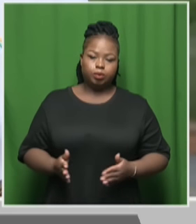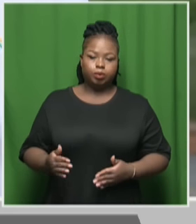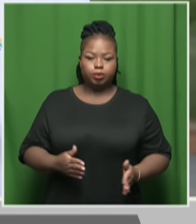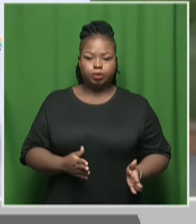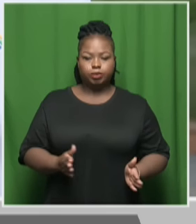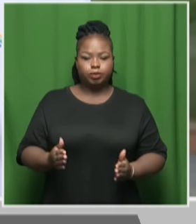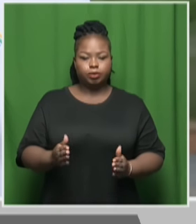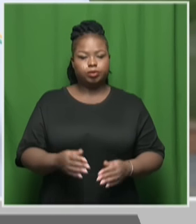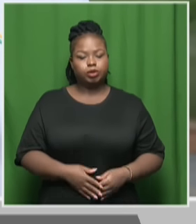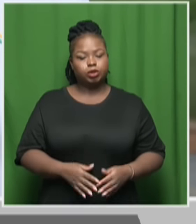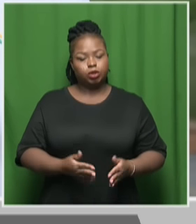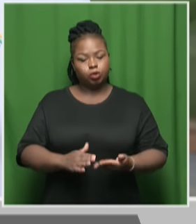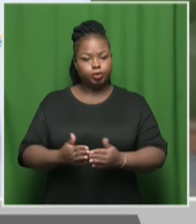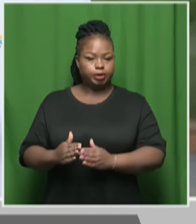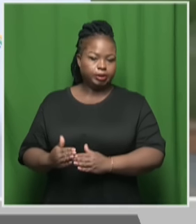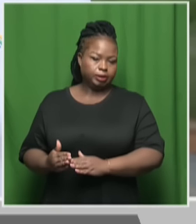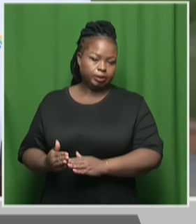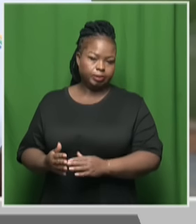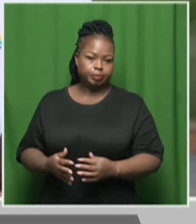in the communities.